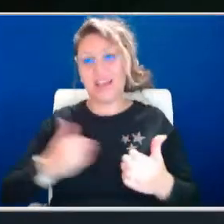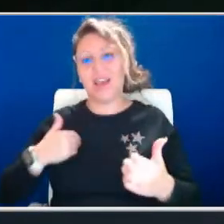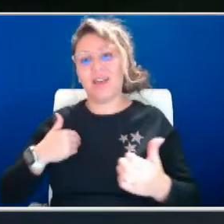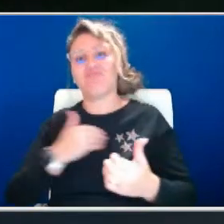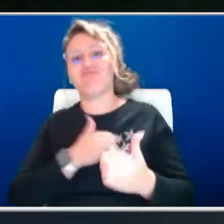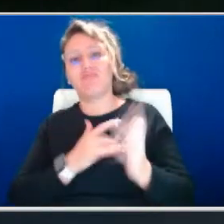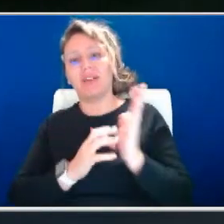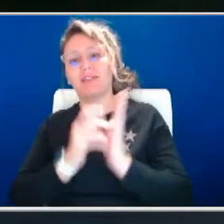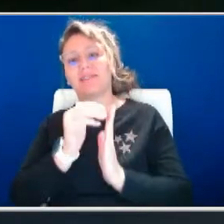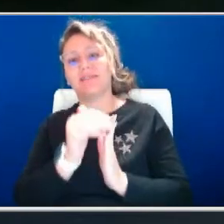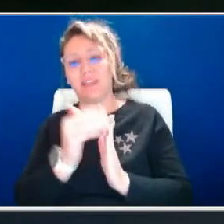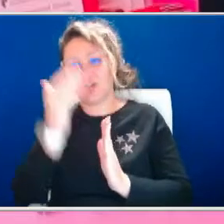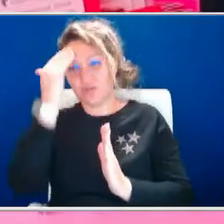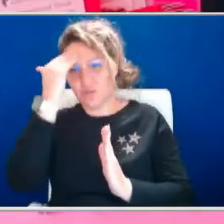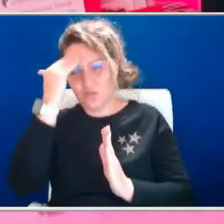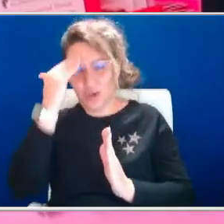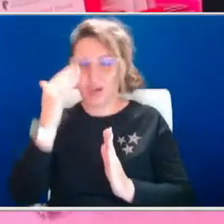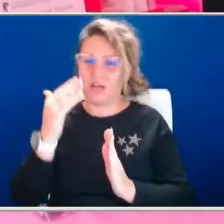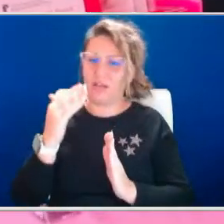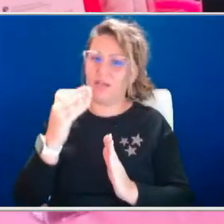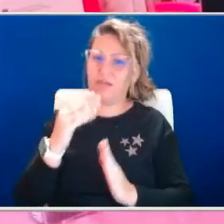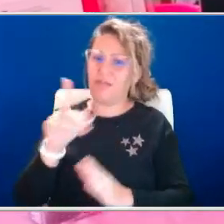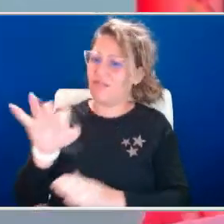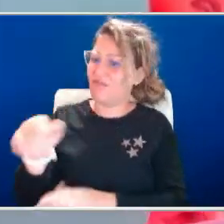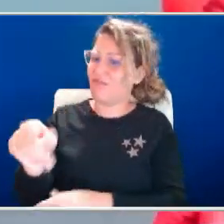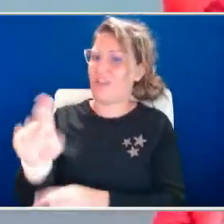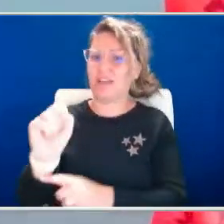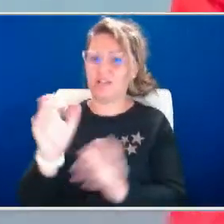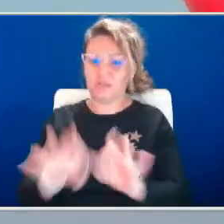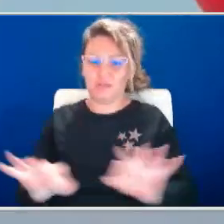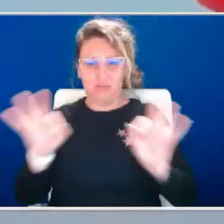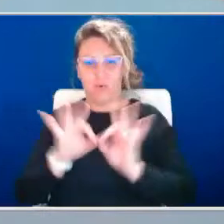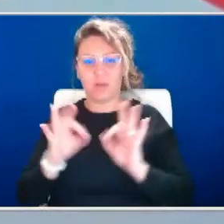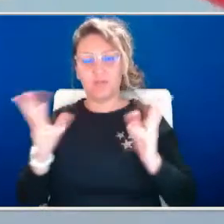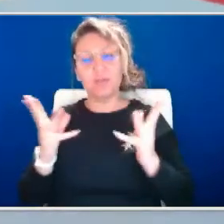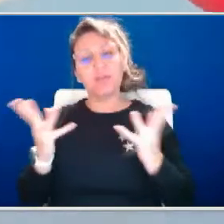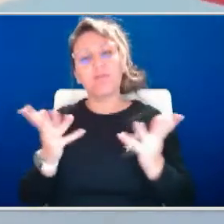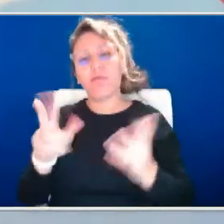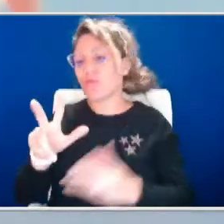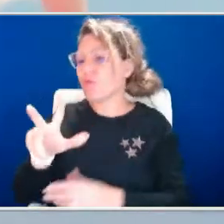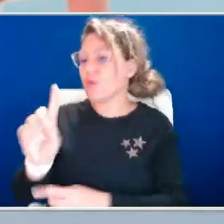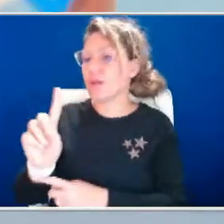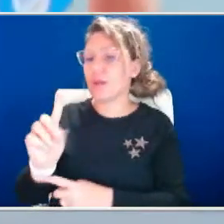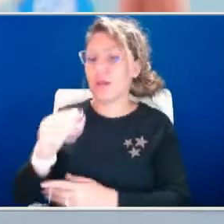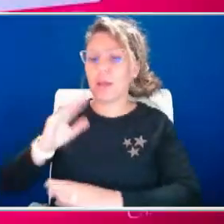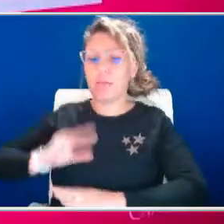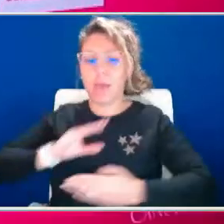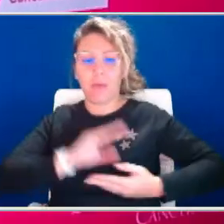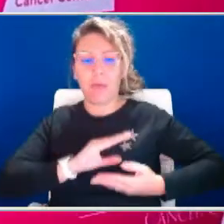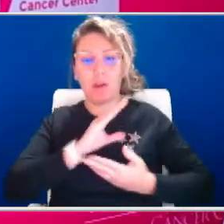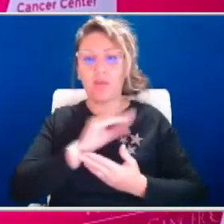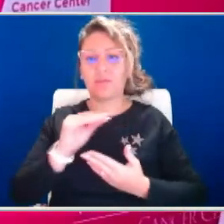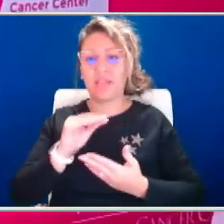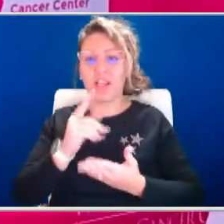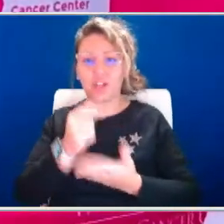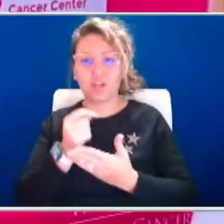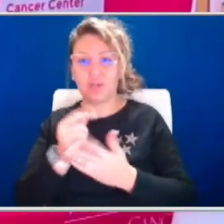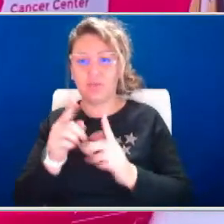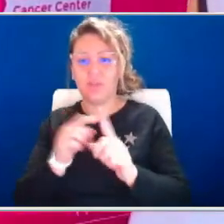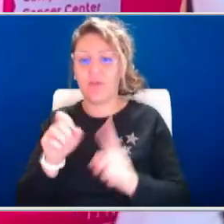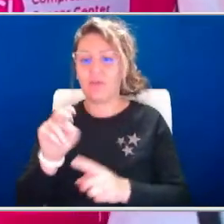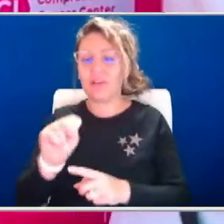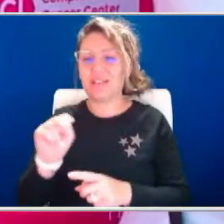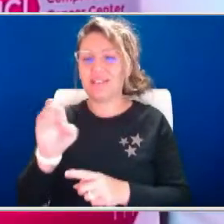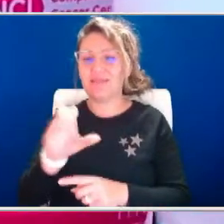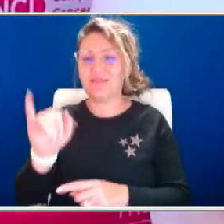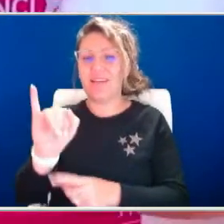more information on things like the importance of 3D mammograms and the importance of receiving treatment from an NCI comprehensive